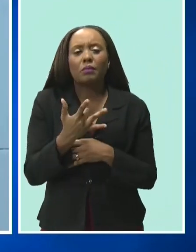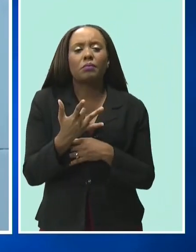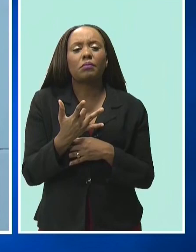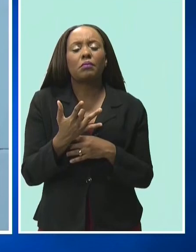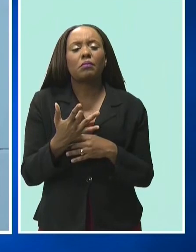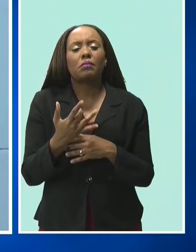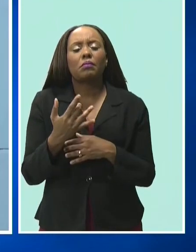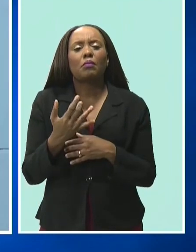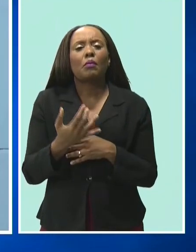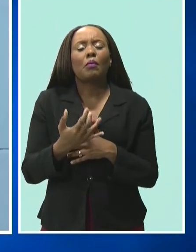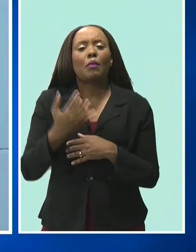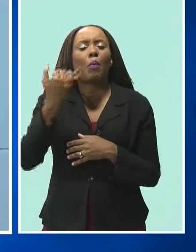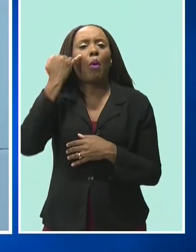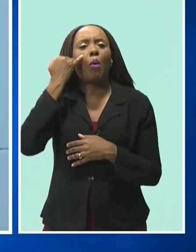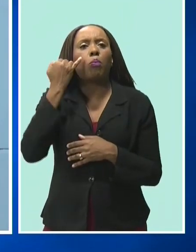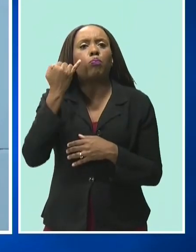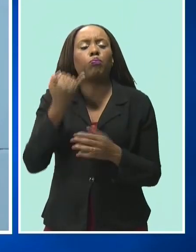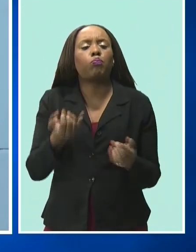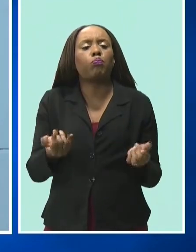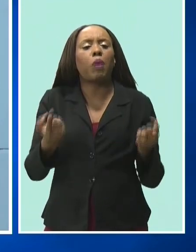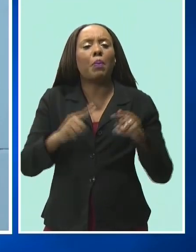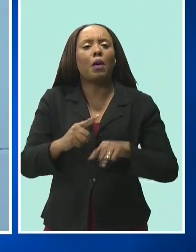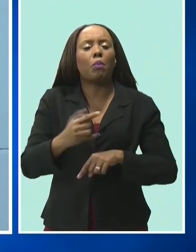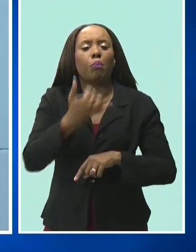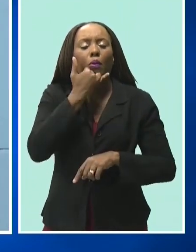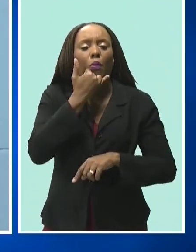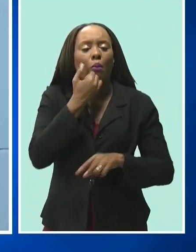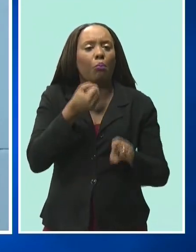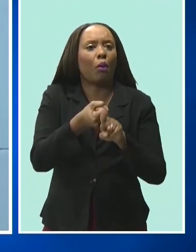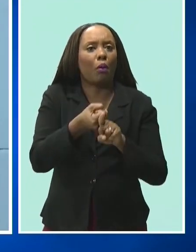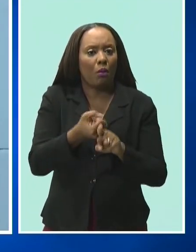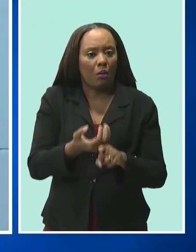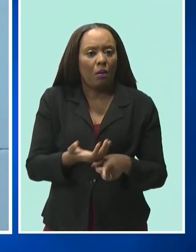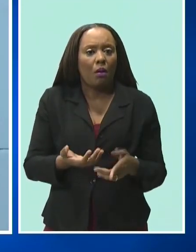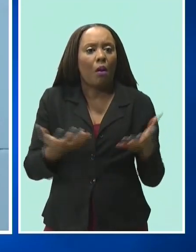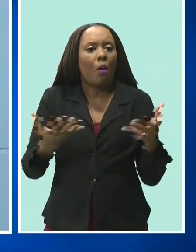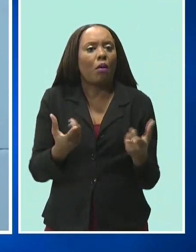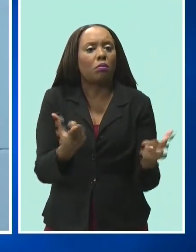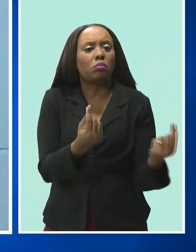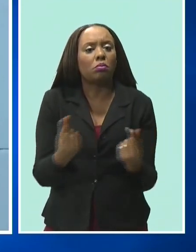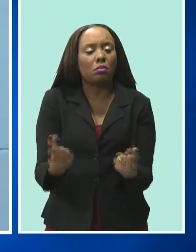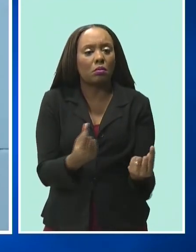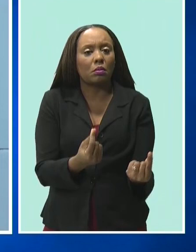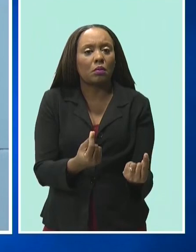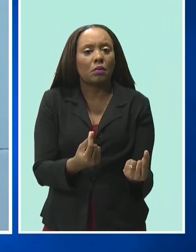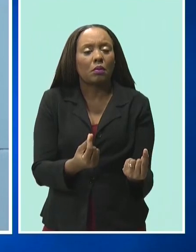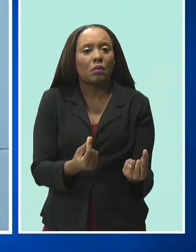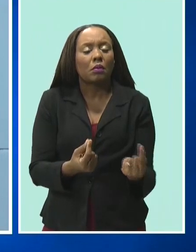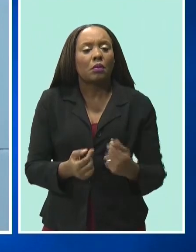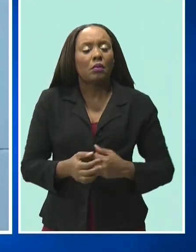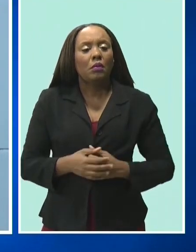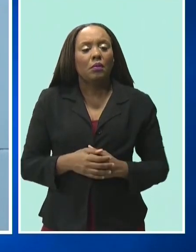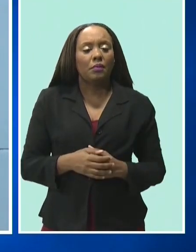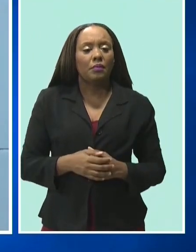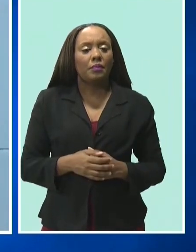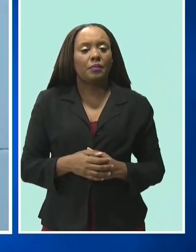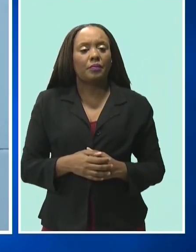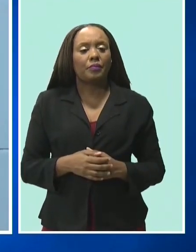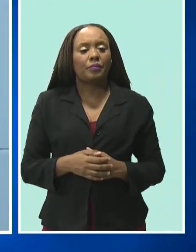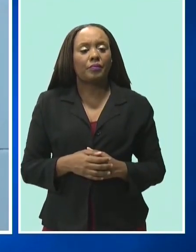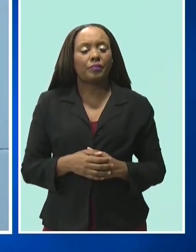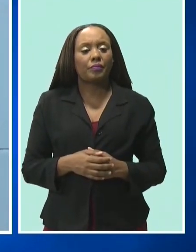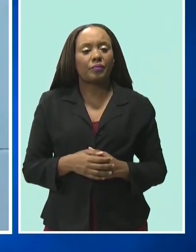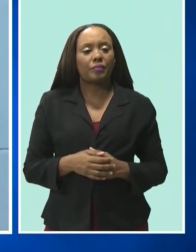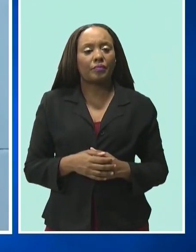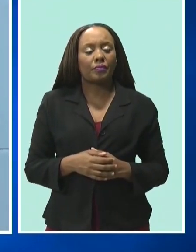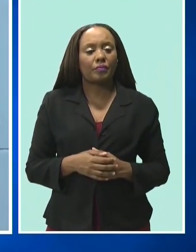the operationalization of our National Contingency Plan. Coming out of the exercise, we